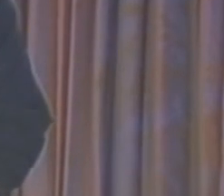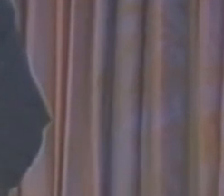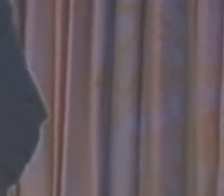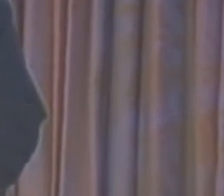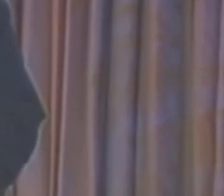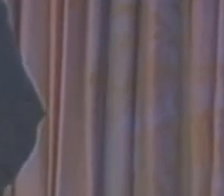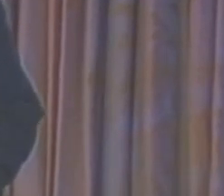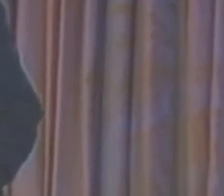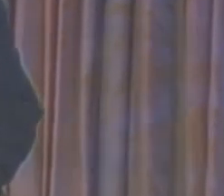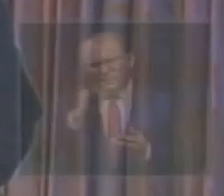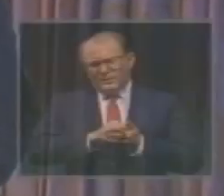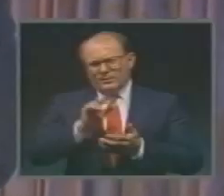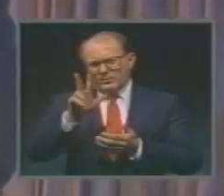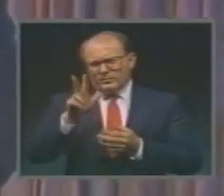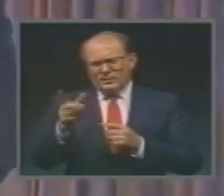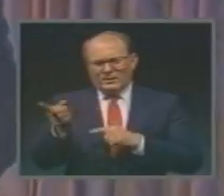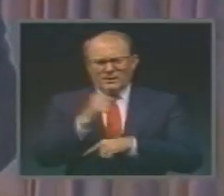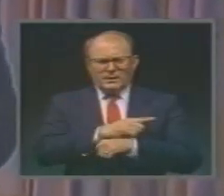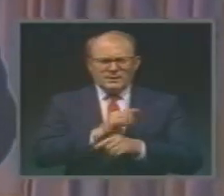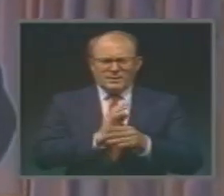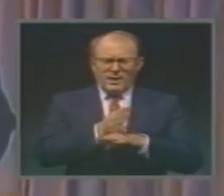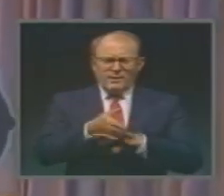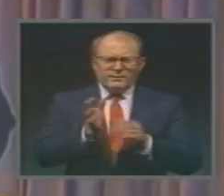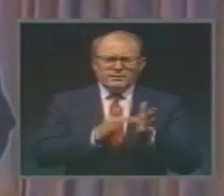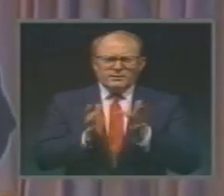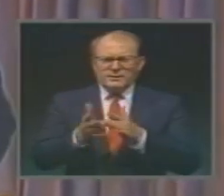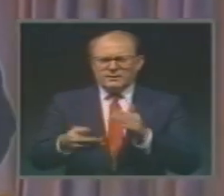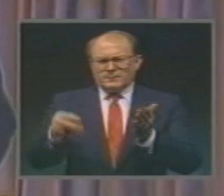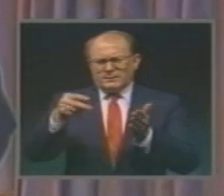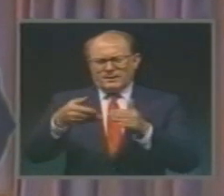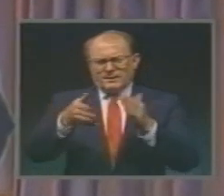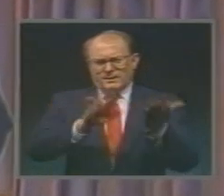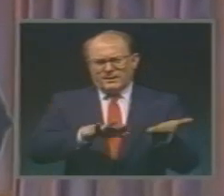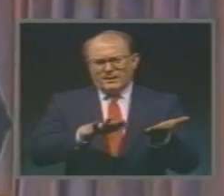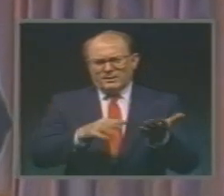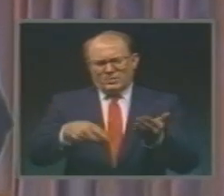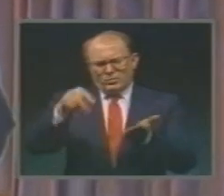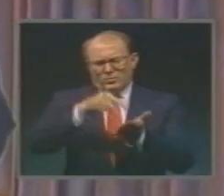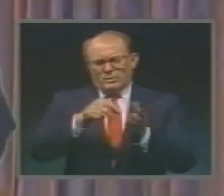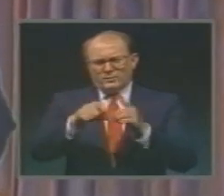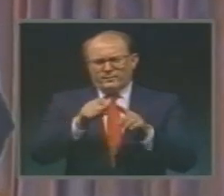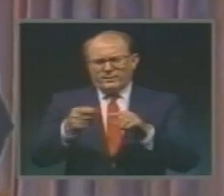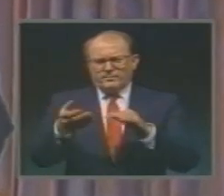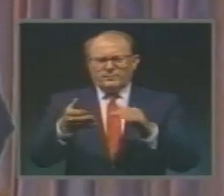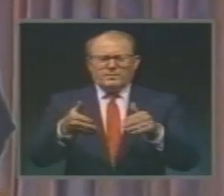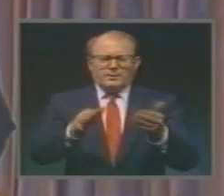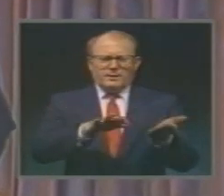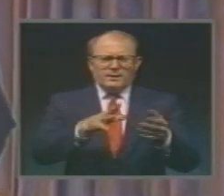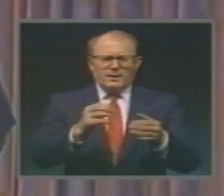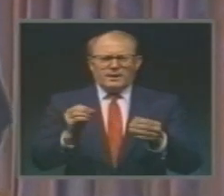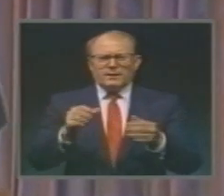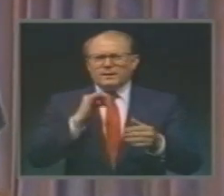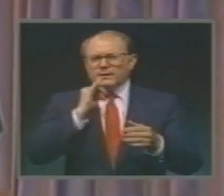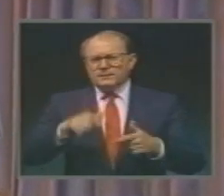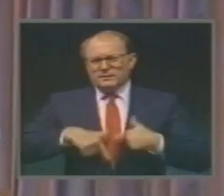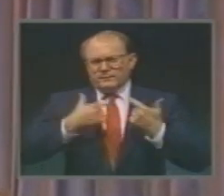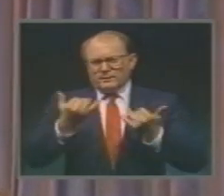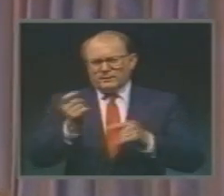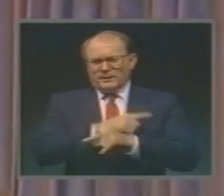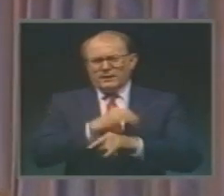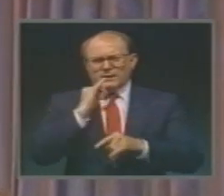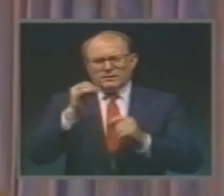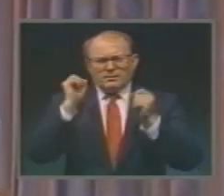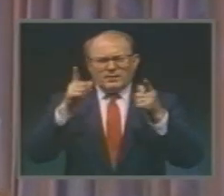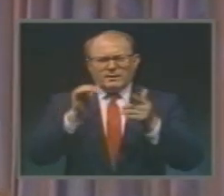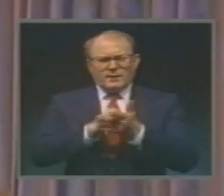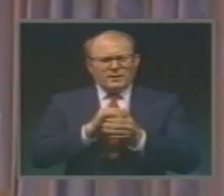The idea that 3 days after his death, Jesus rose from the dead and is alive today 2,000 years later is so astounding